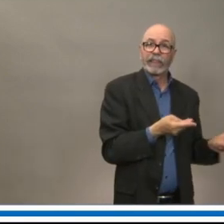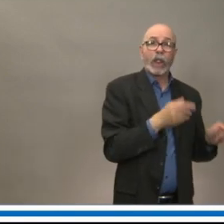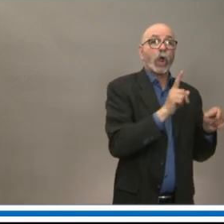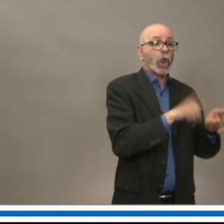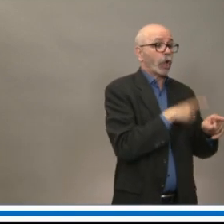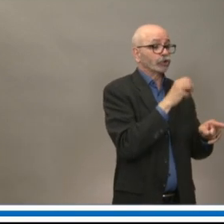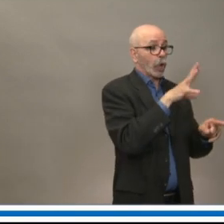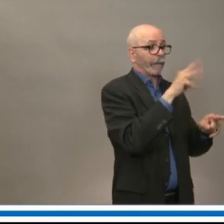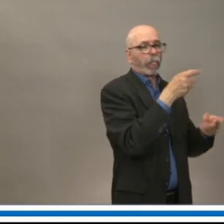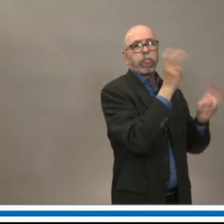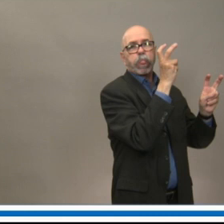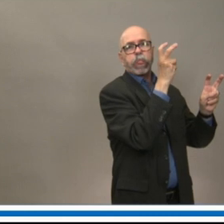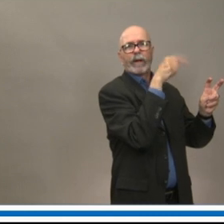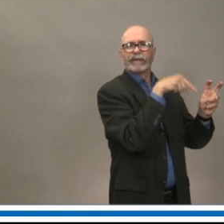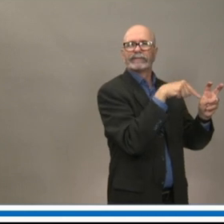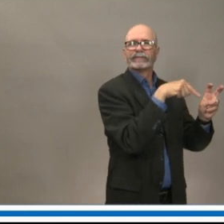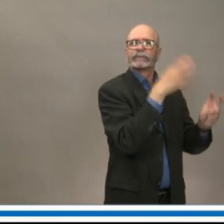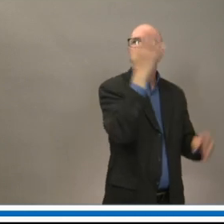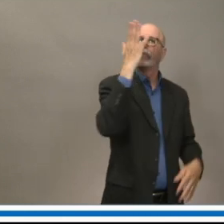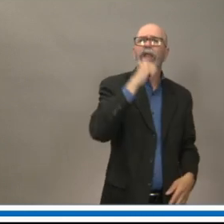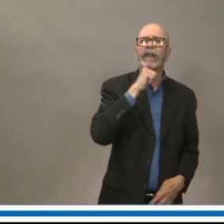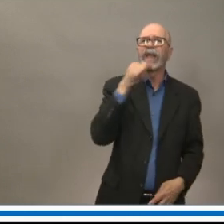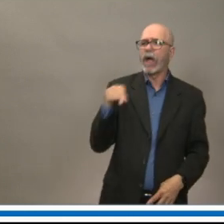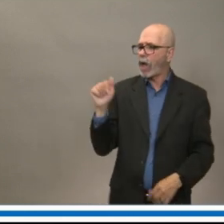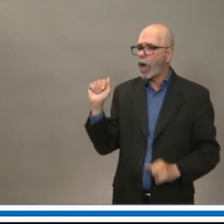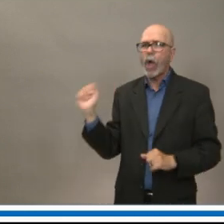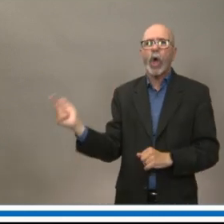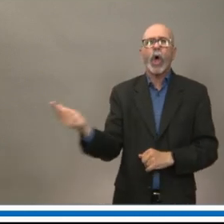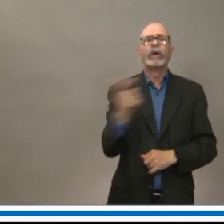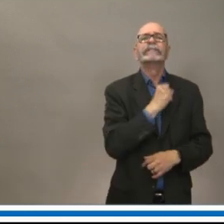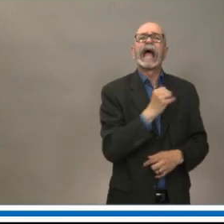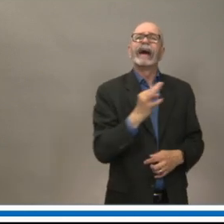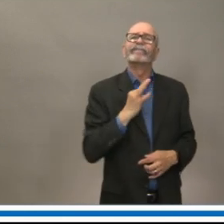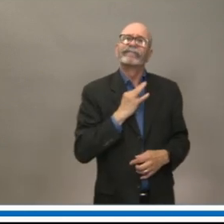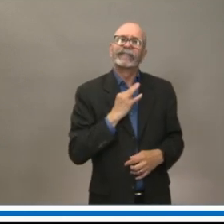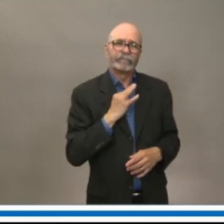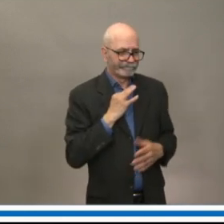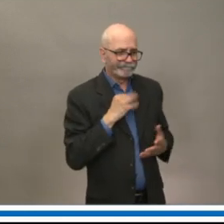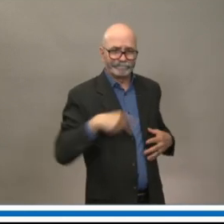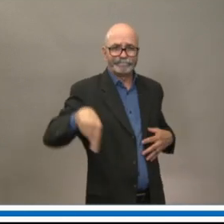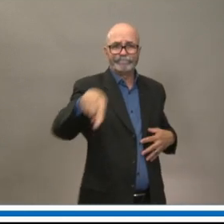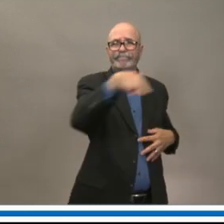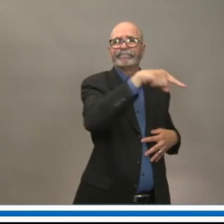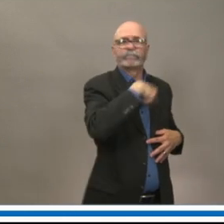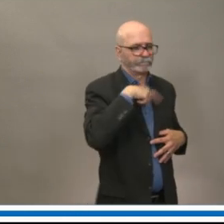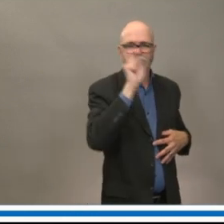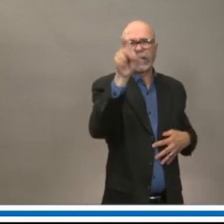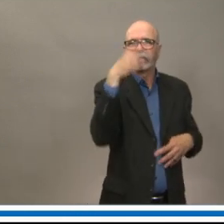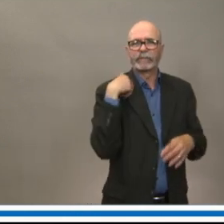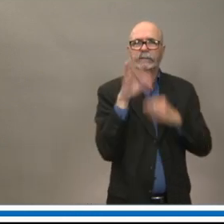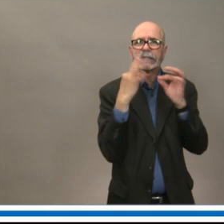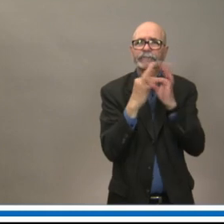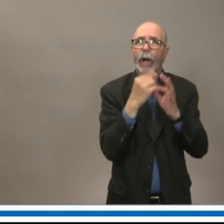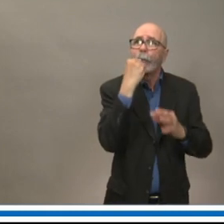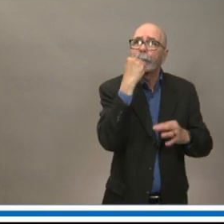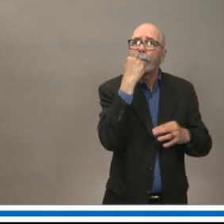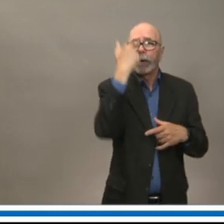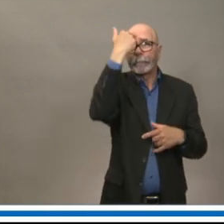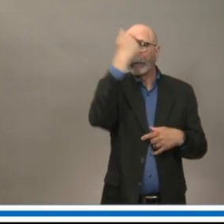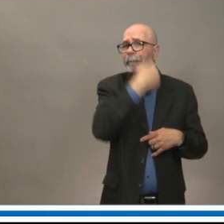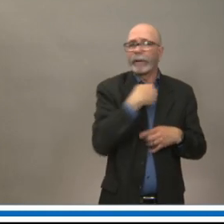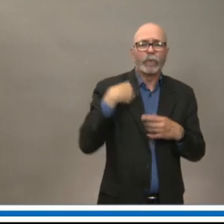all of the staff at the facility once one case is confirmed? So we actually are. Once we get an